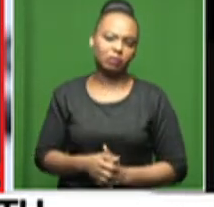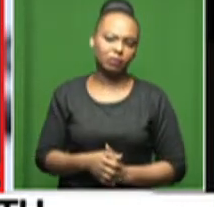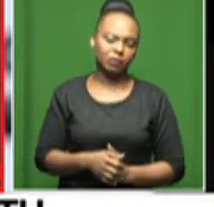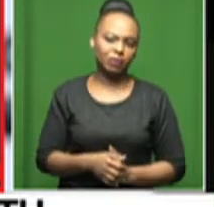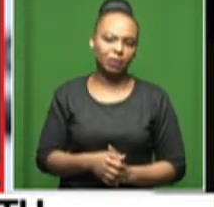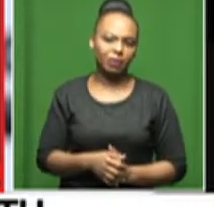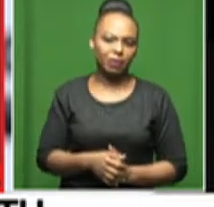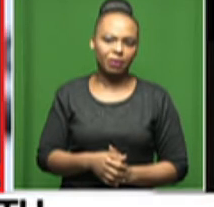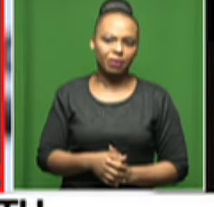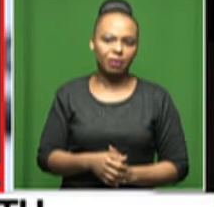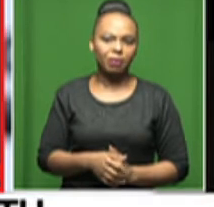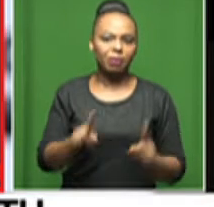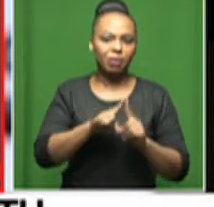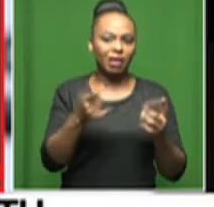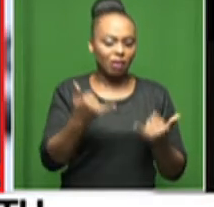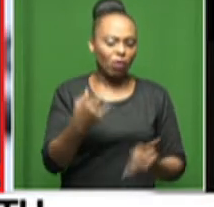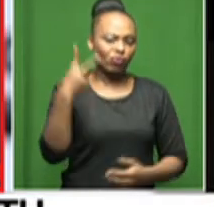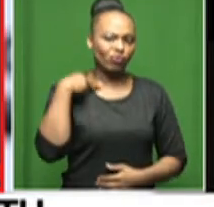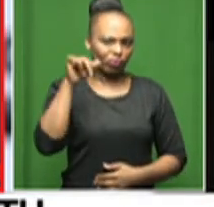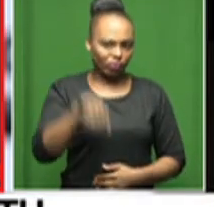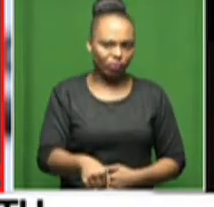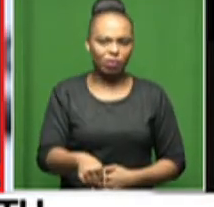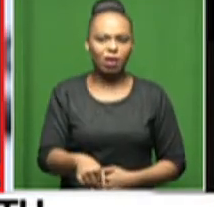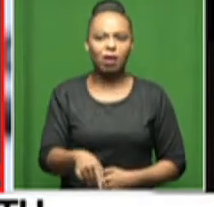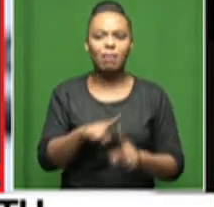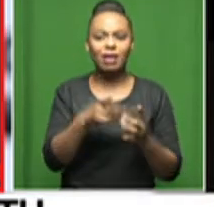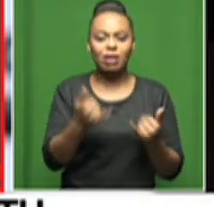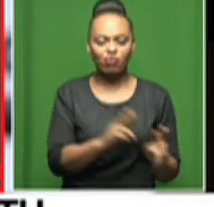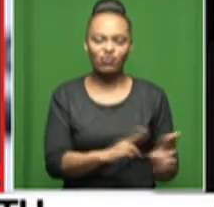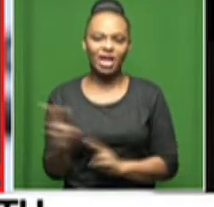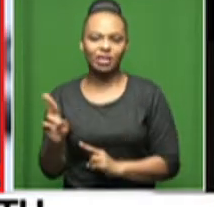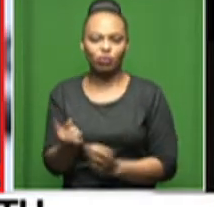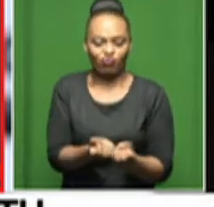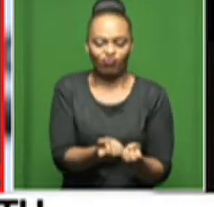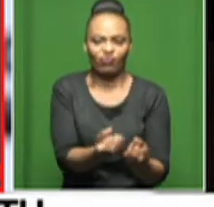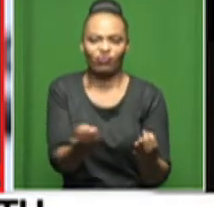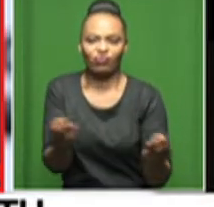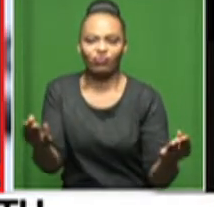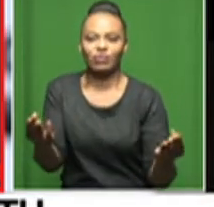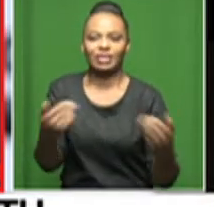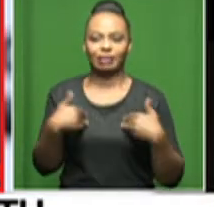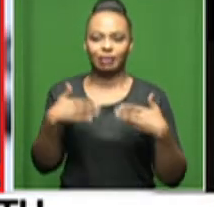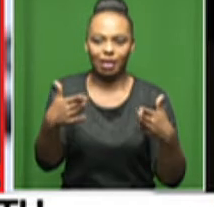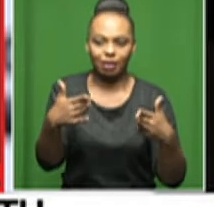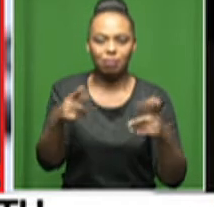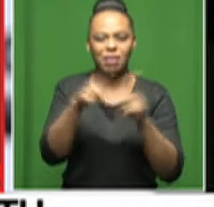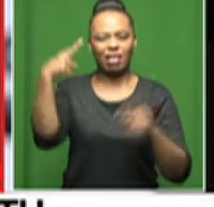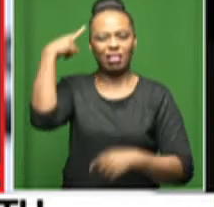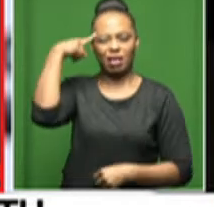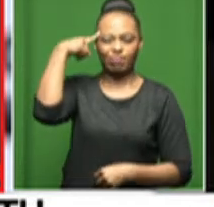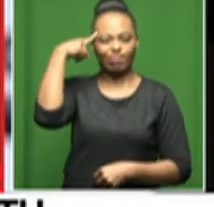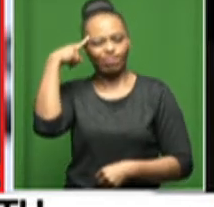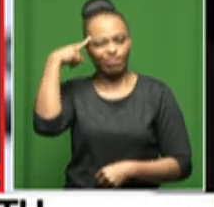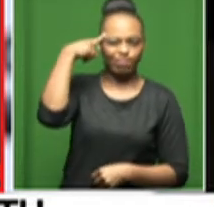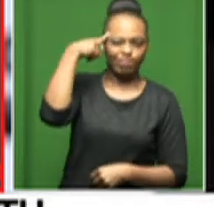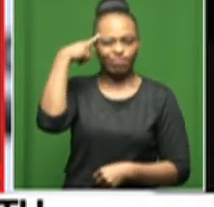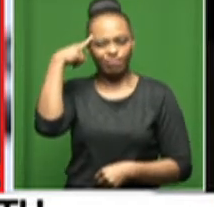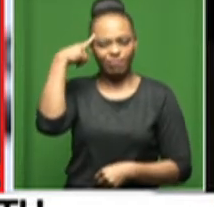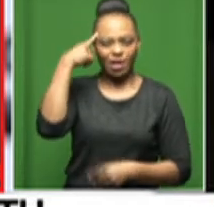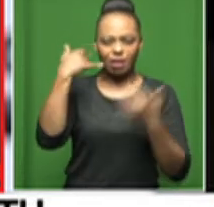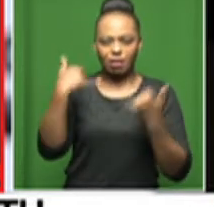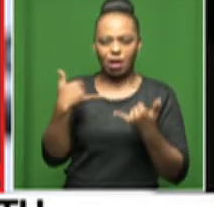disappointing is because we're ready to roll, but nevertheless we think that we need to then look at a